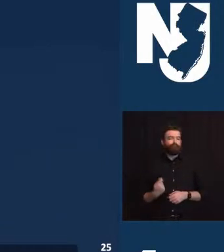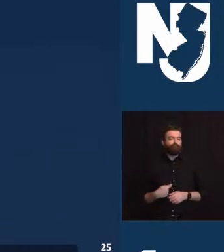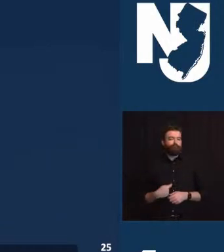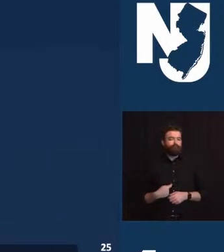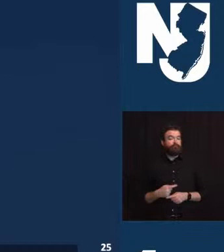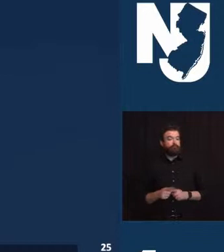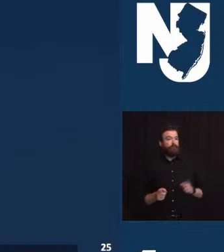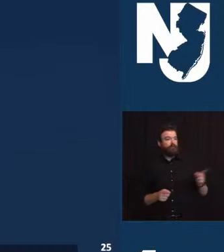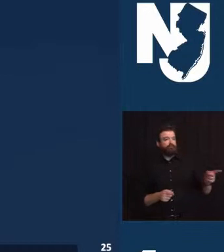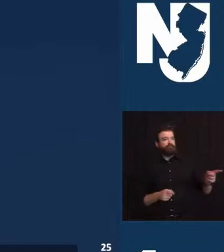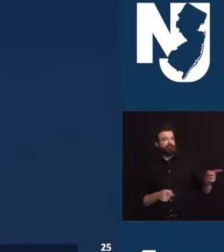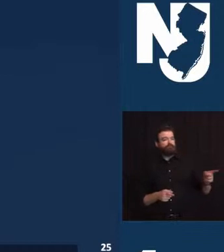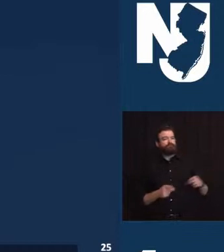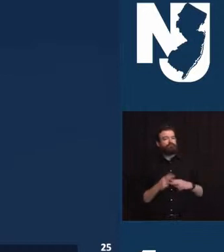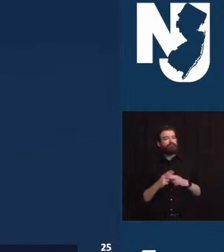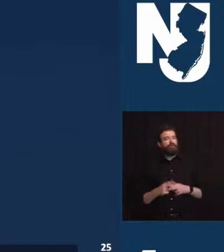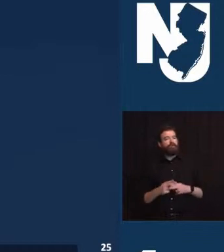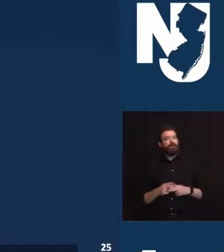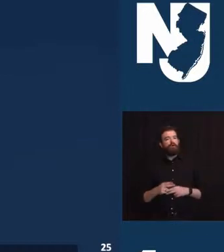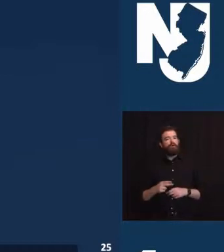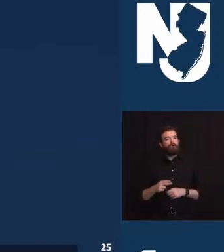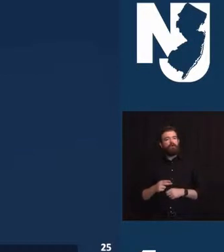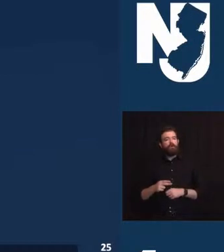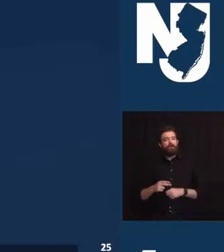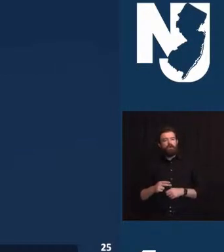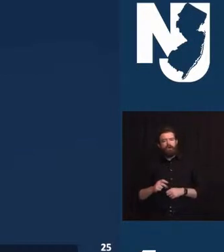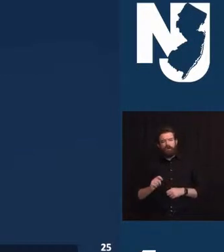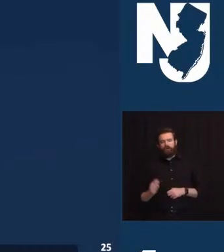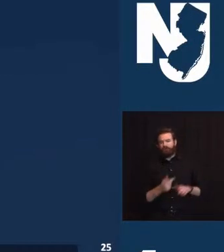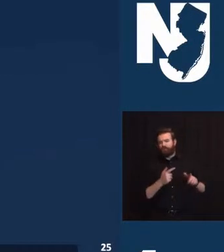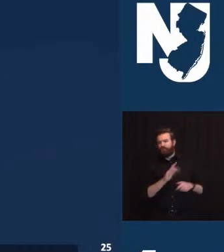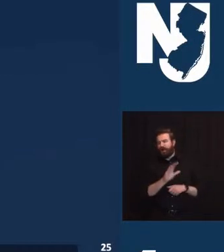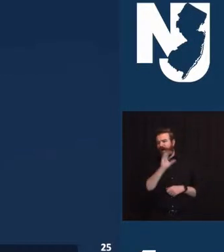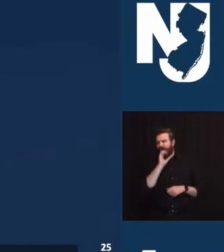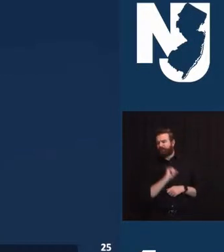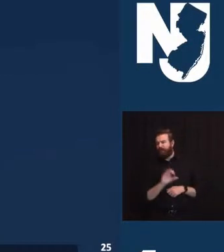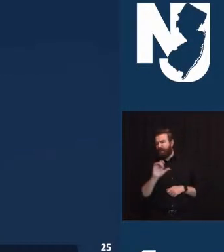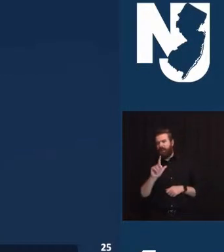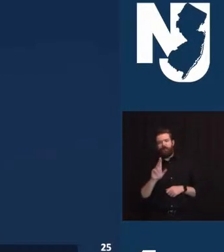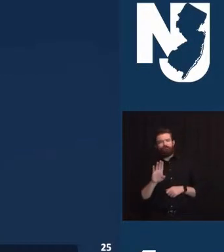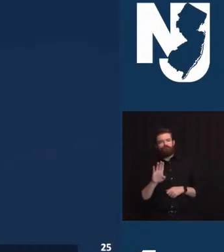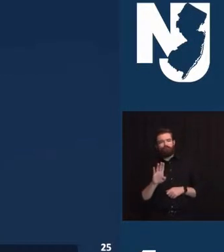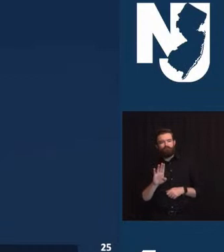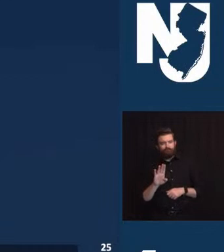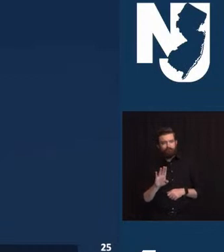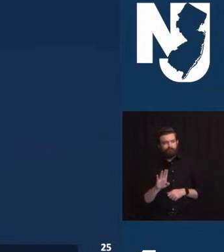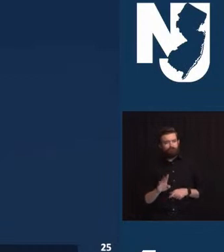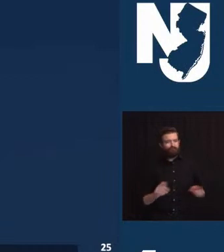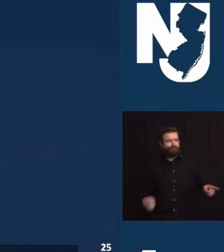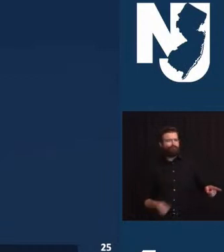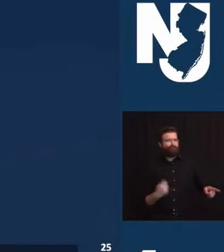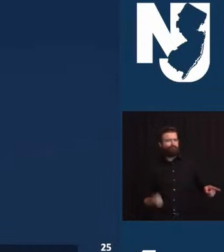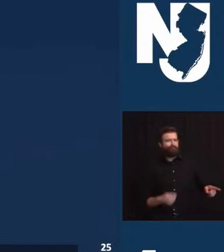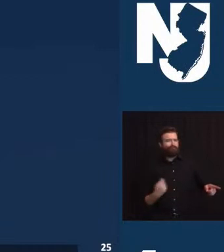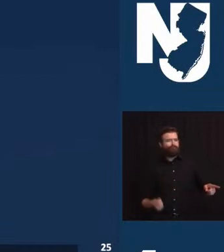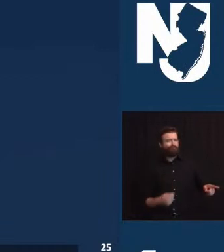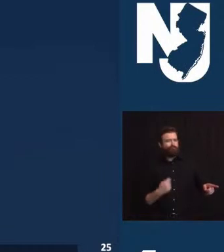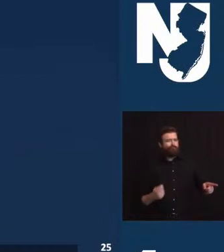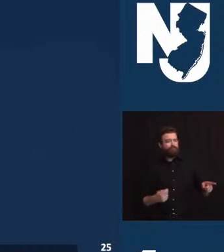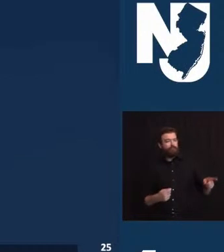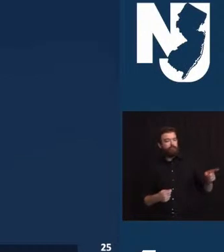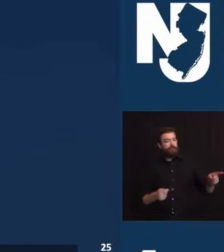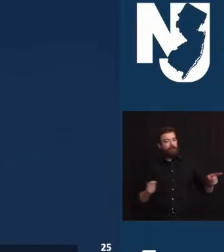Club. His last time achieving that came in the summer, last summer, 2020, when he shot an